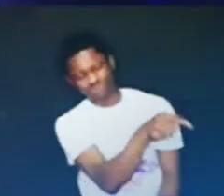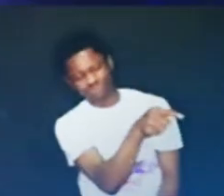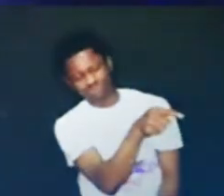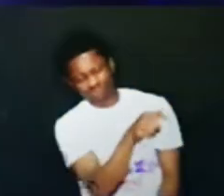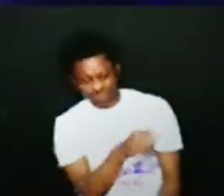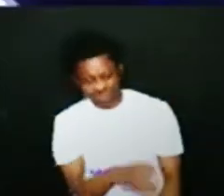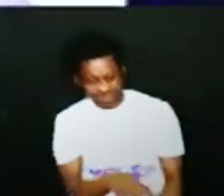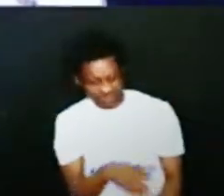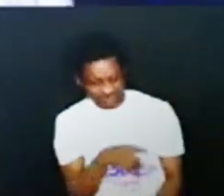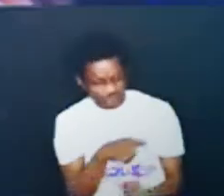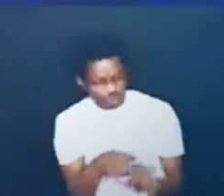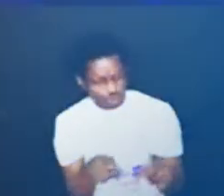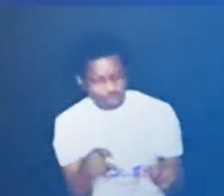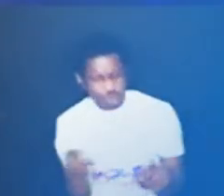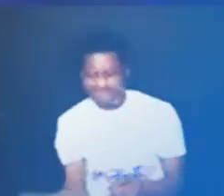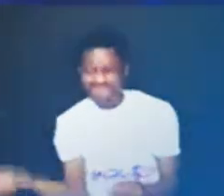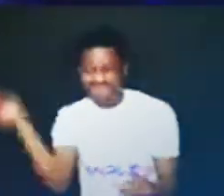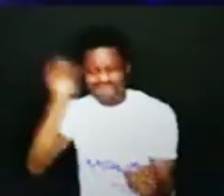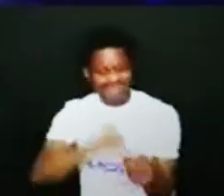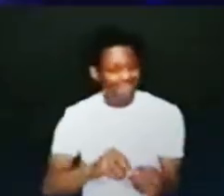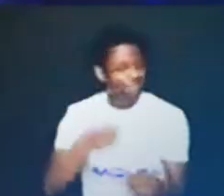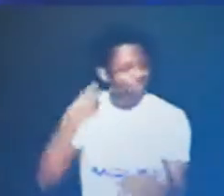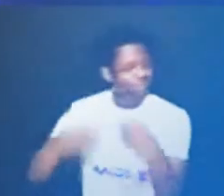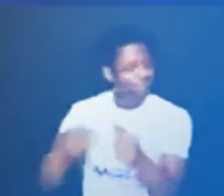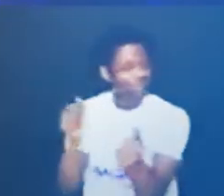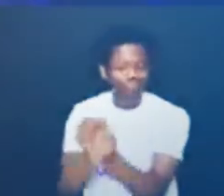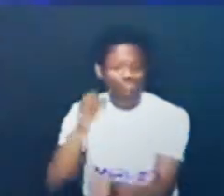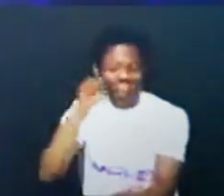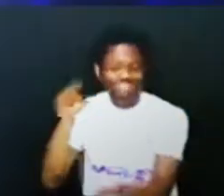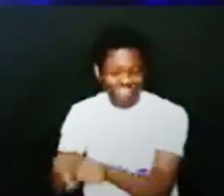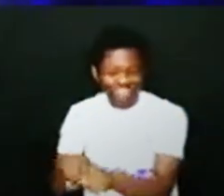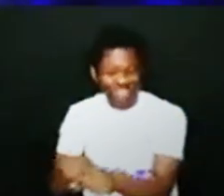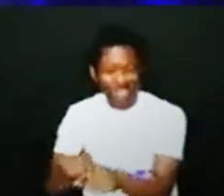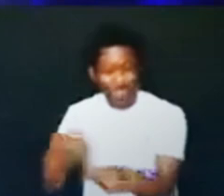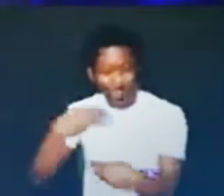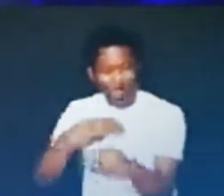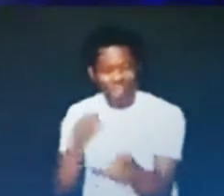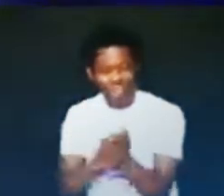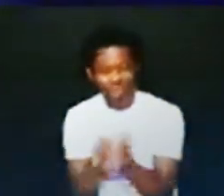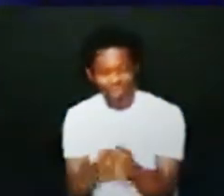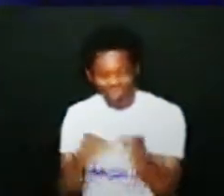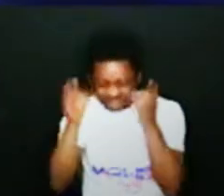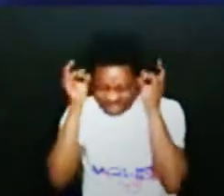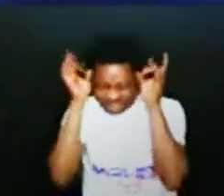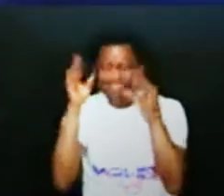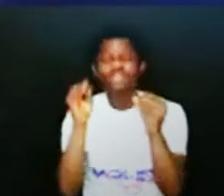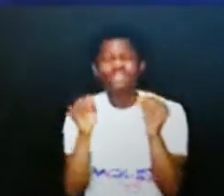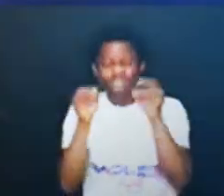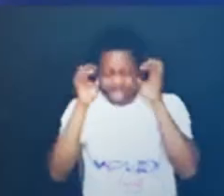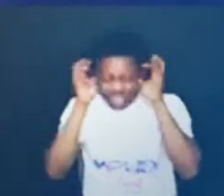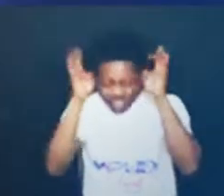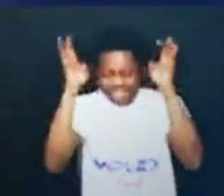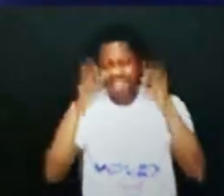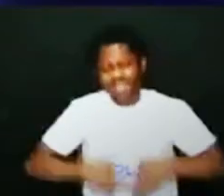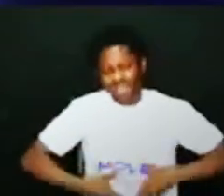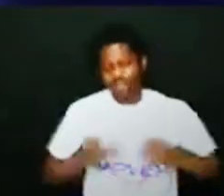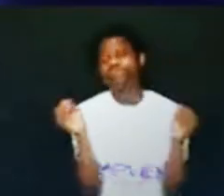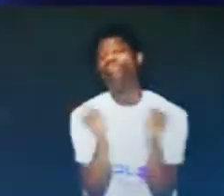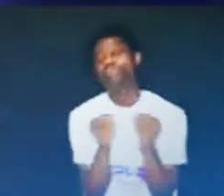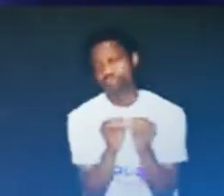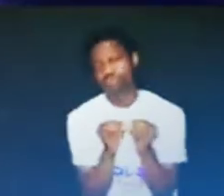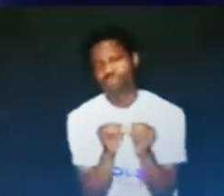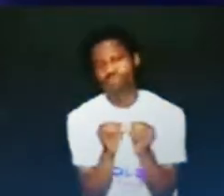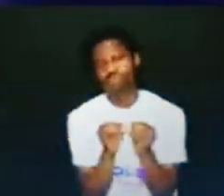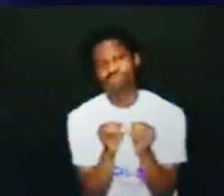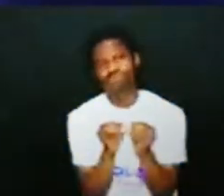somehow Absalom, in the latter days, we realize that he also wanted the throne. There should have been some tension, and I think that